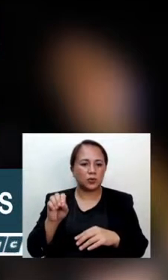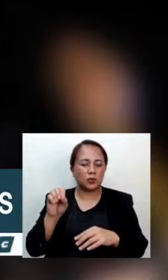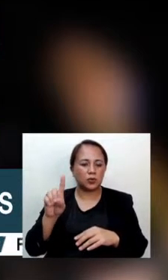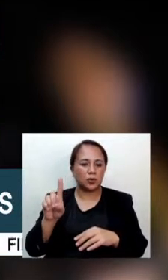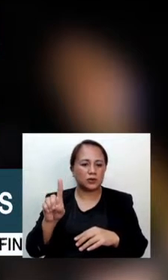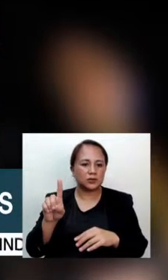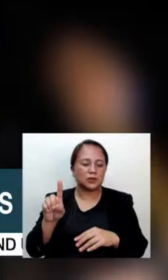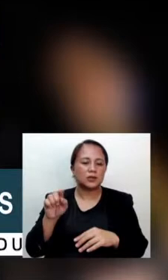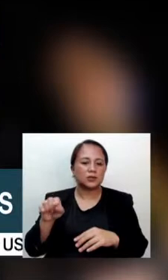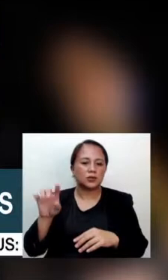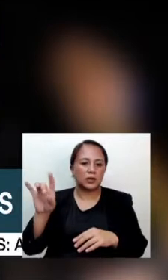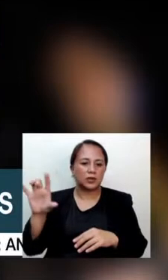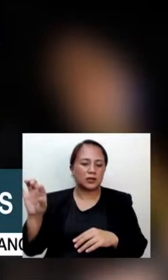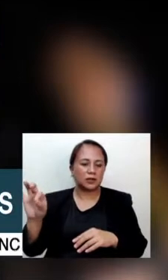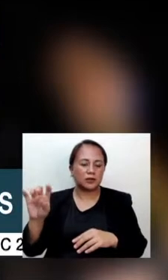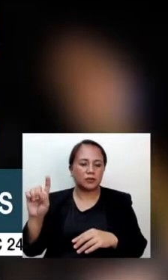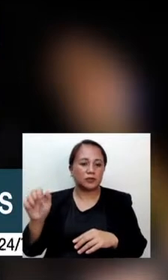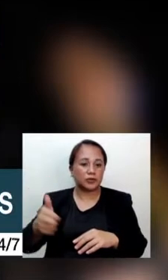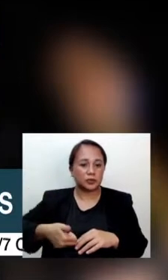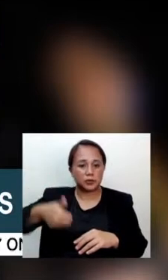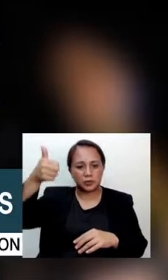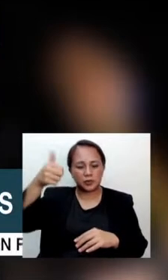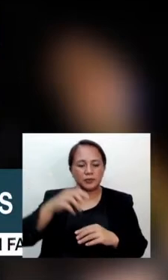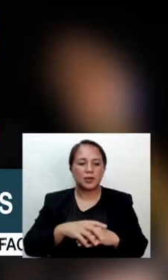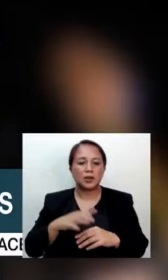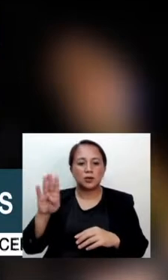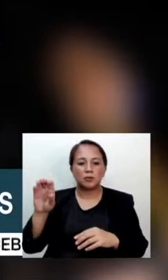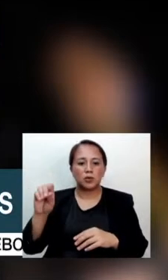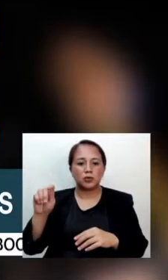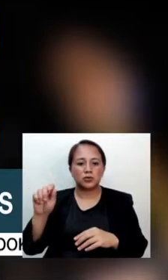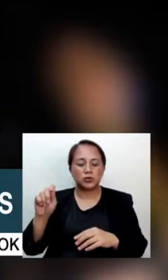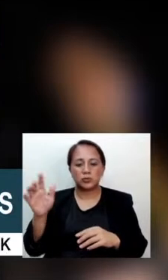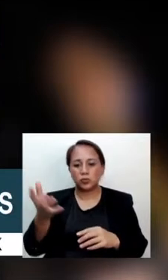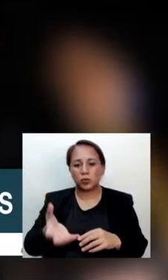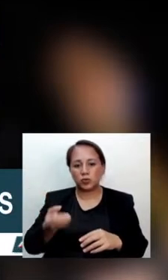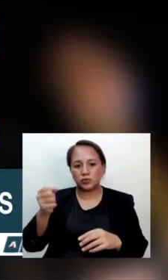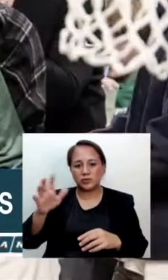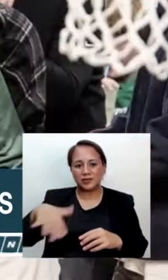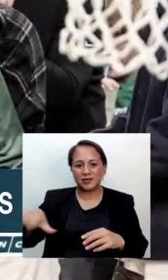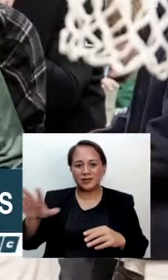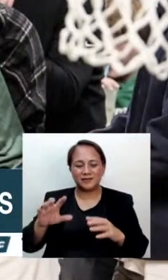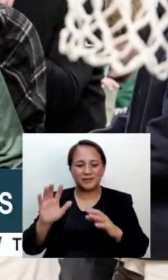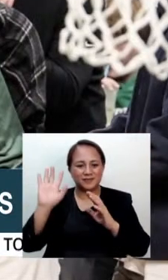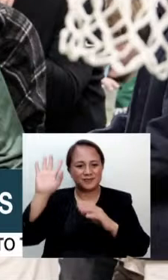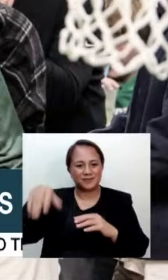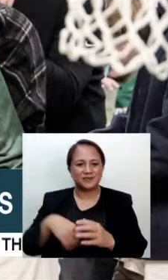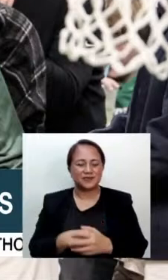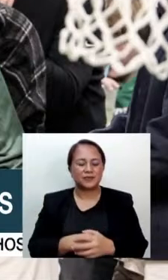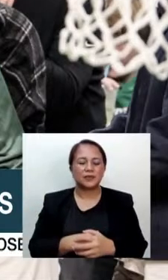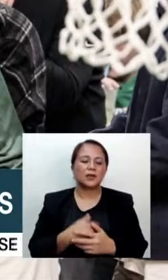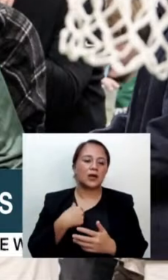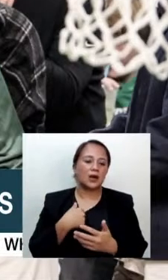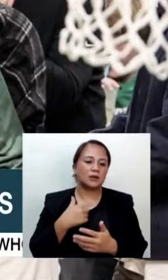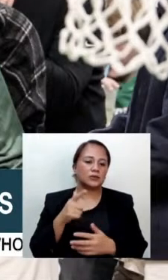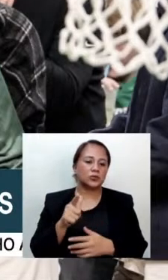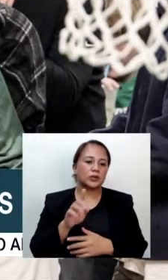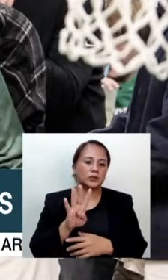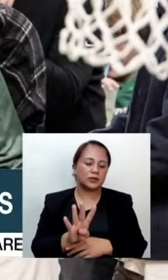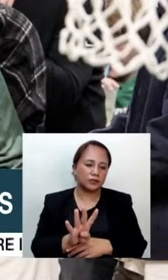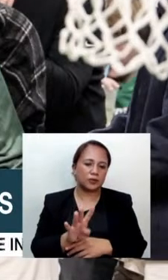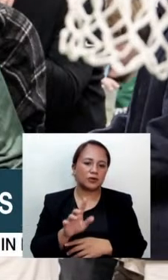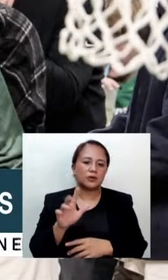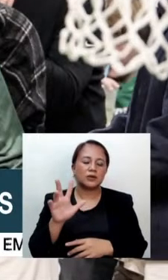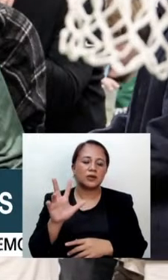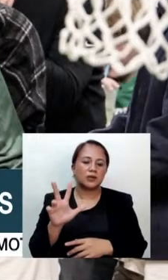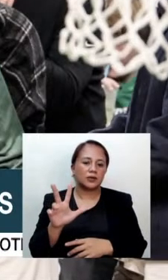101-89 victory in Game 1 on Boston's home floor. The Greek freak had 24 points, 13